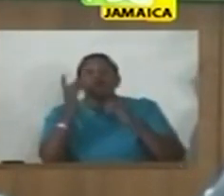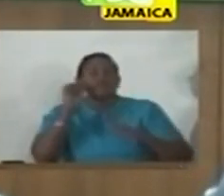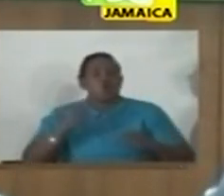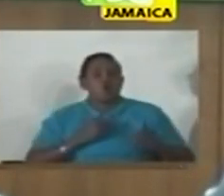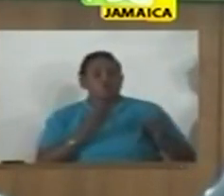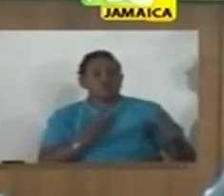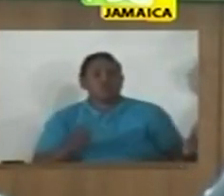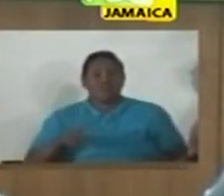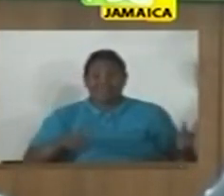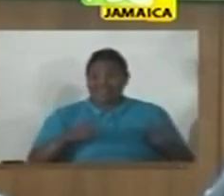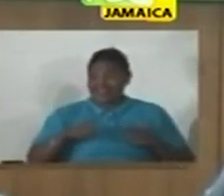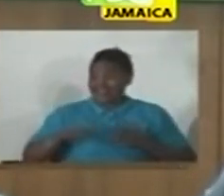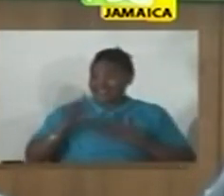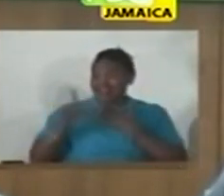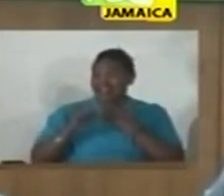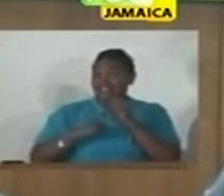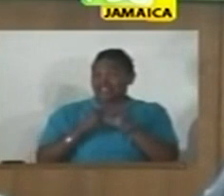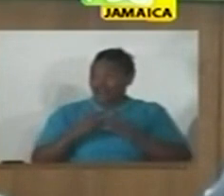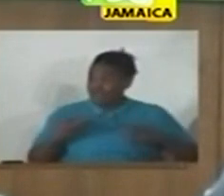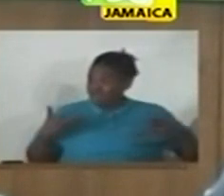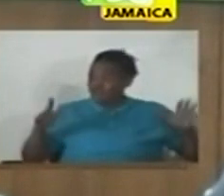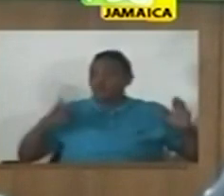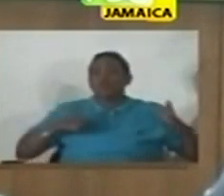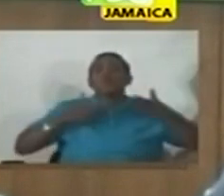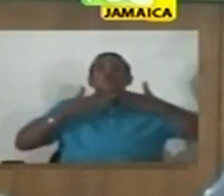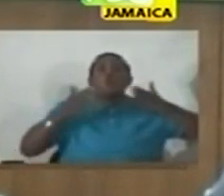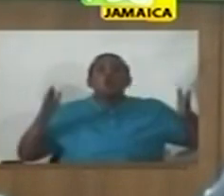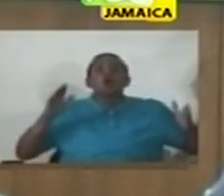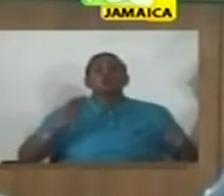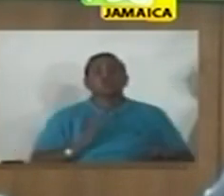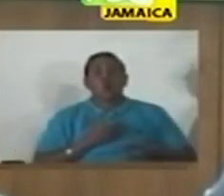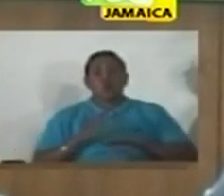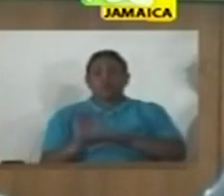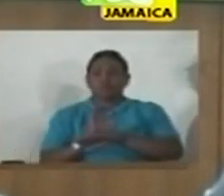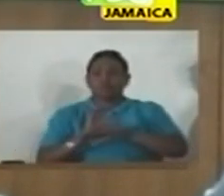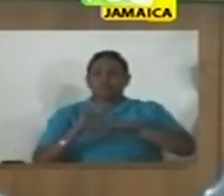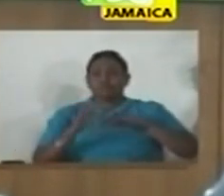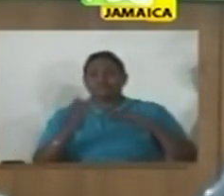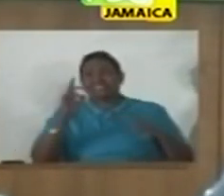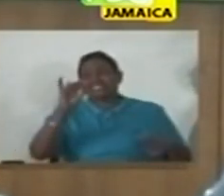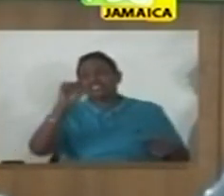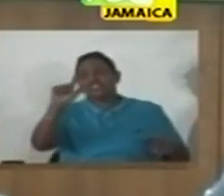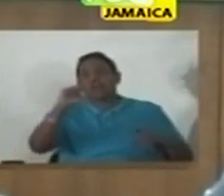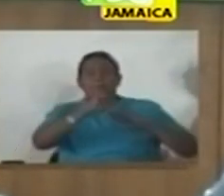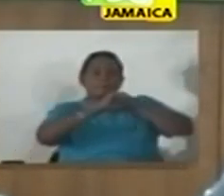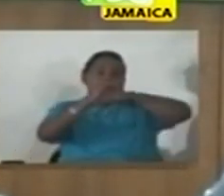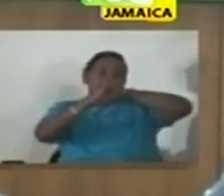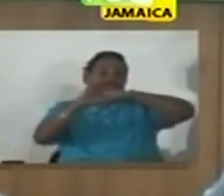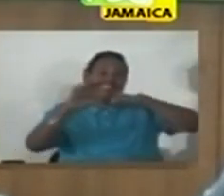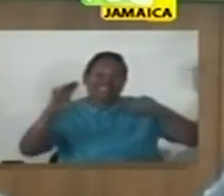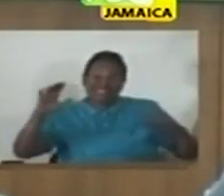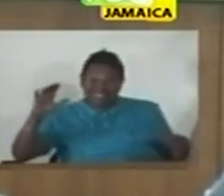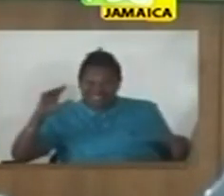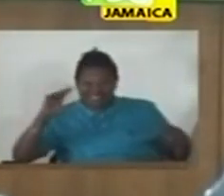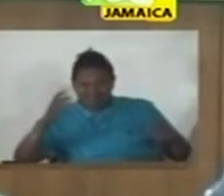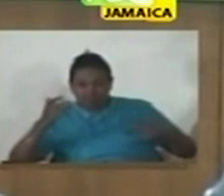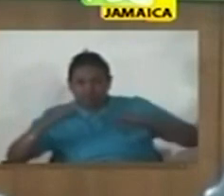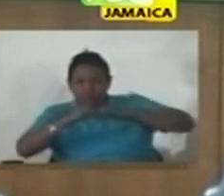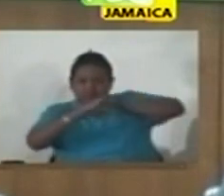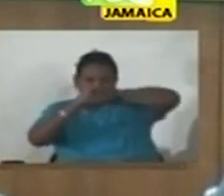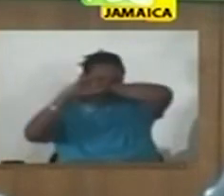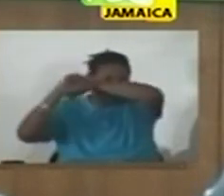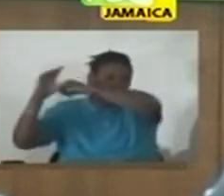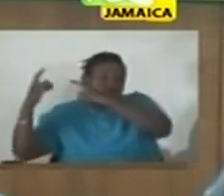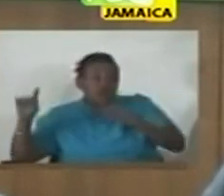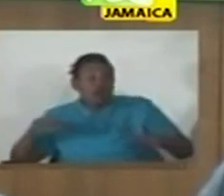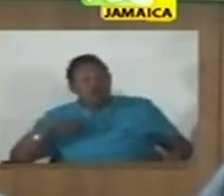the end of this calendar year, we will launch our digital marketing campaign. Members of the public, I'm talking to